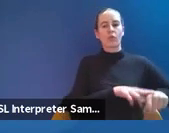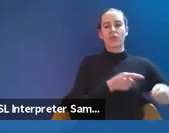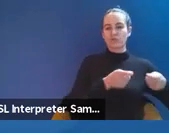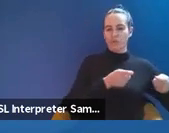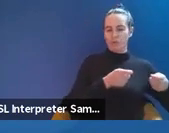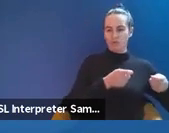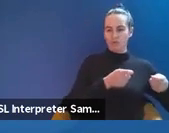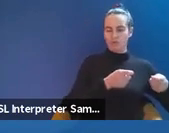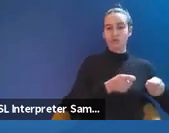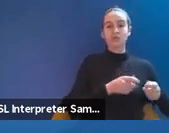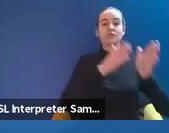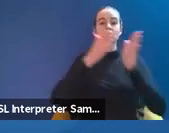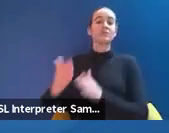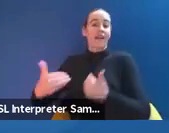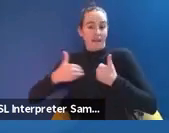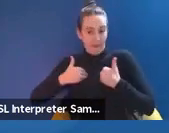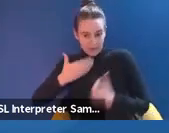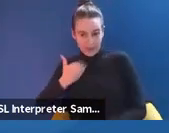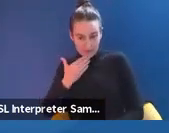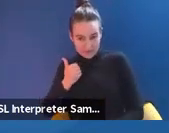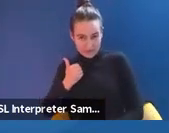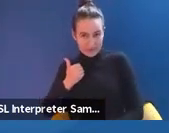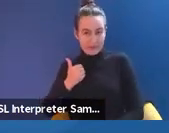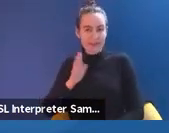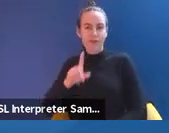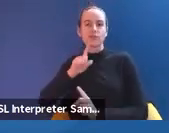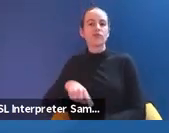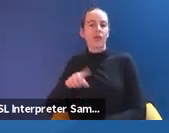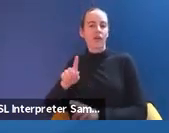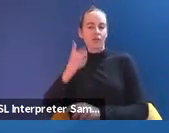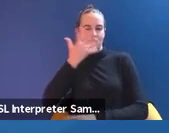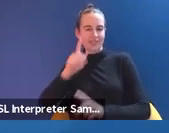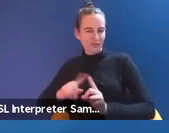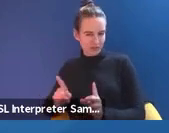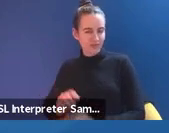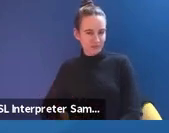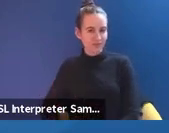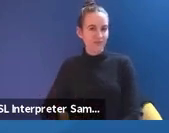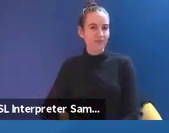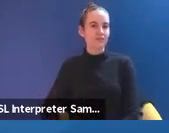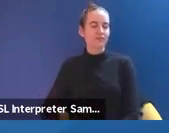with diabetes had a different looking response. And that was really a study that